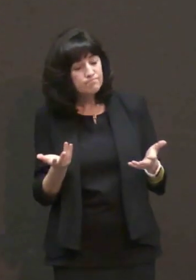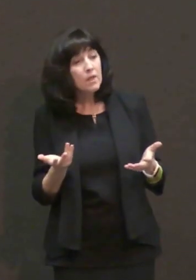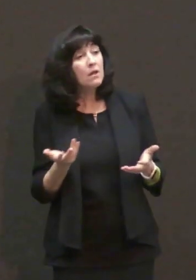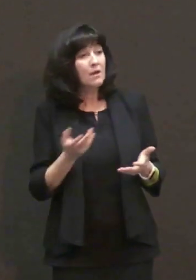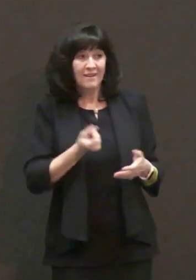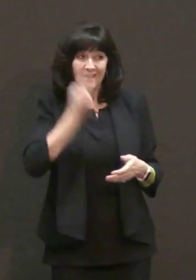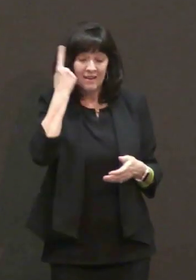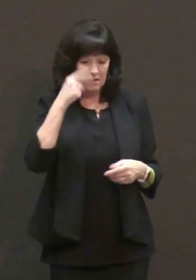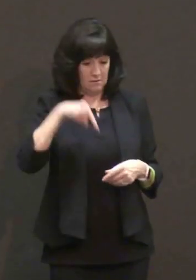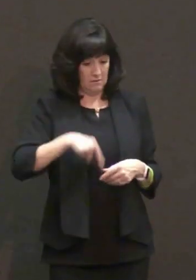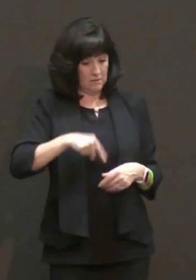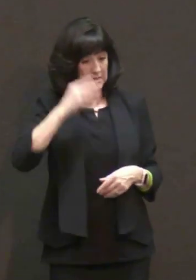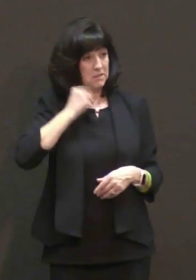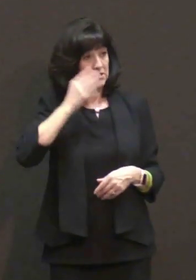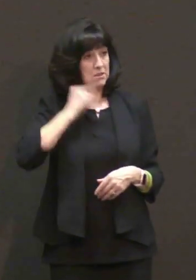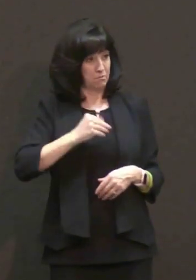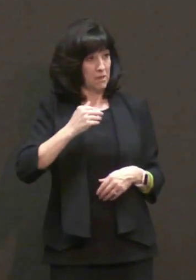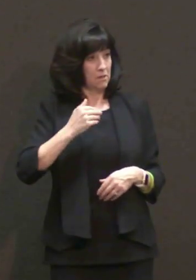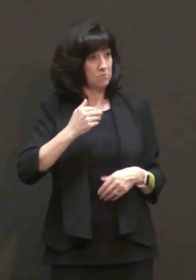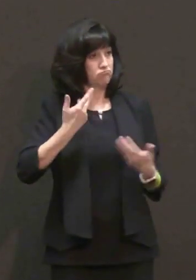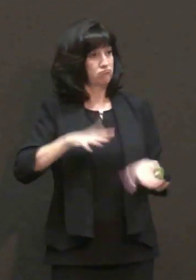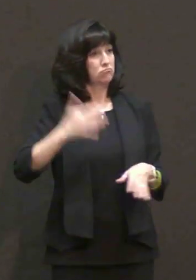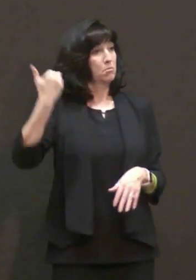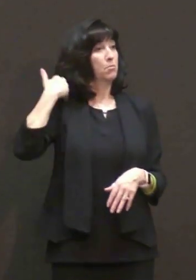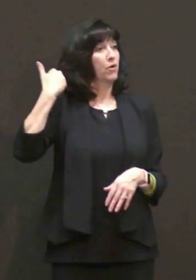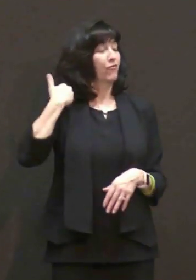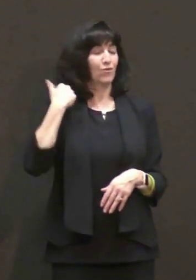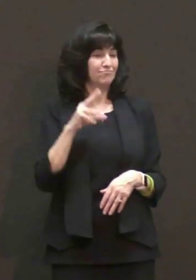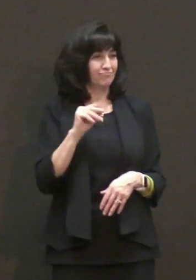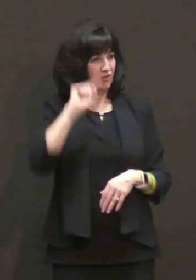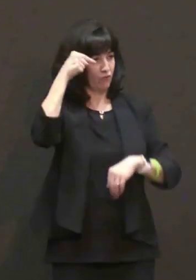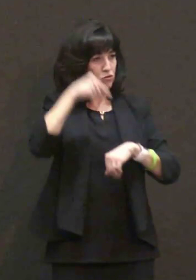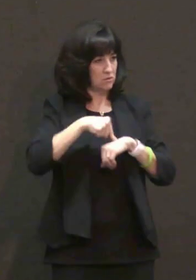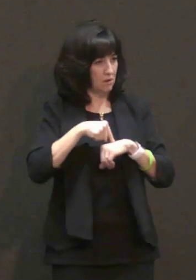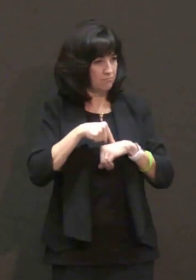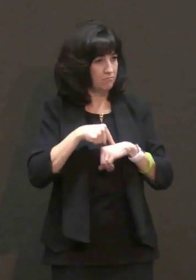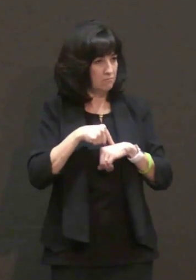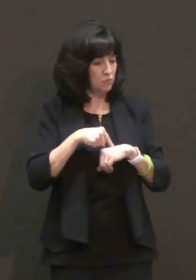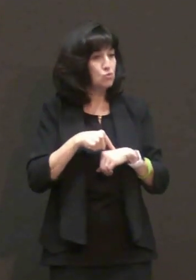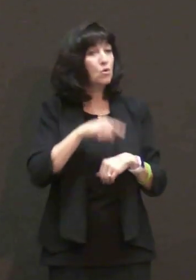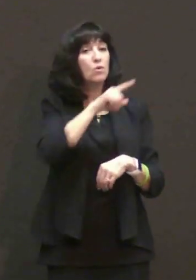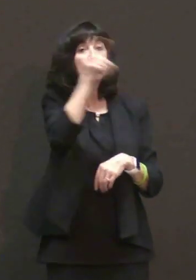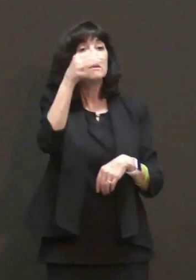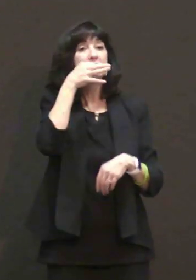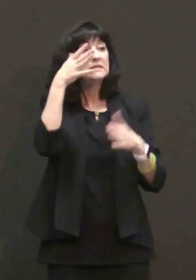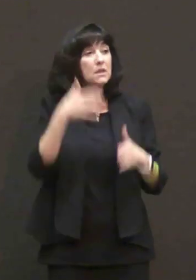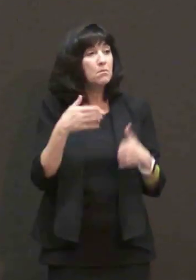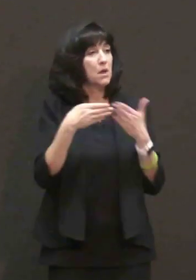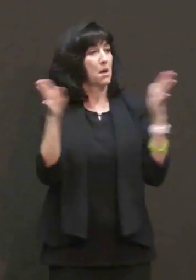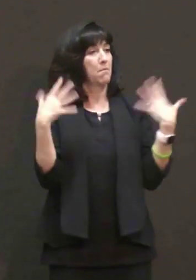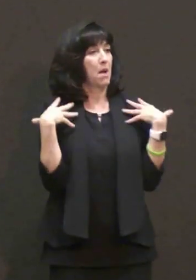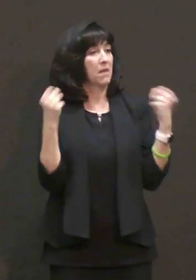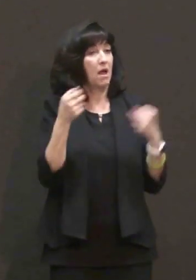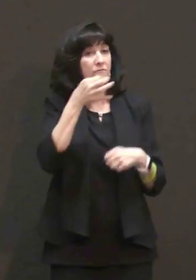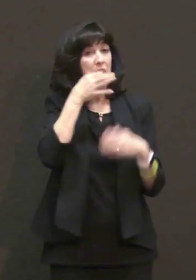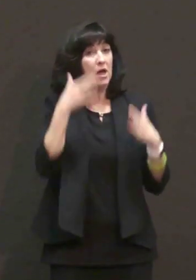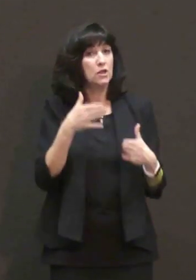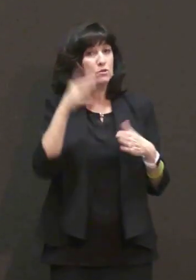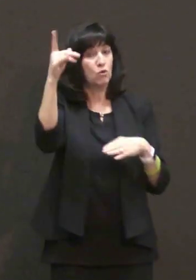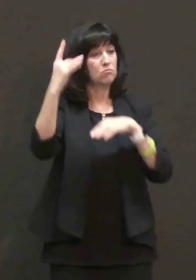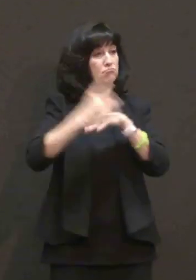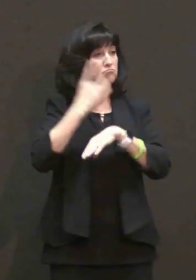reacting and making decisions based on recommendations from the experts, the public health experts. I don't know